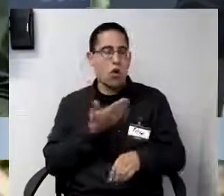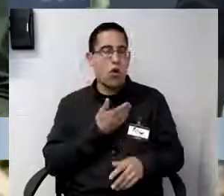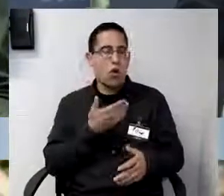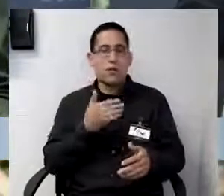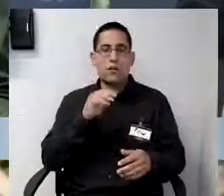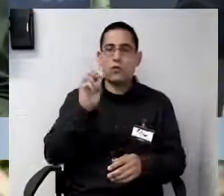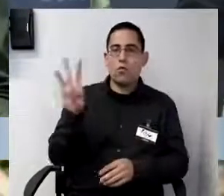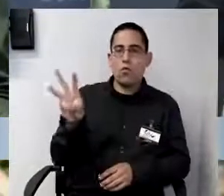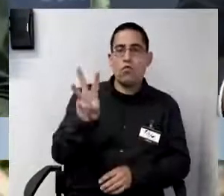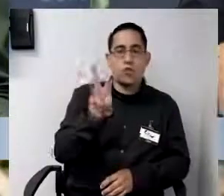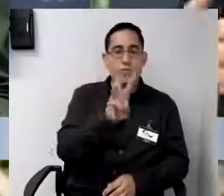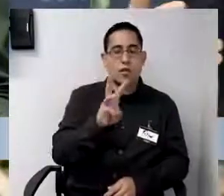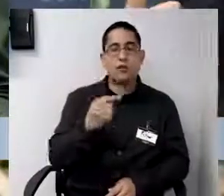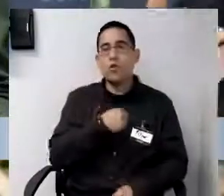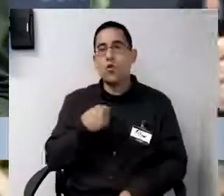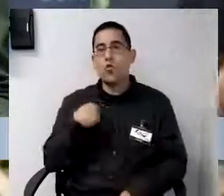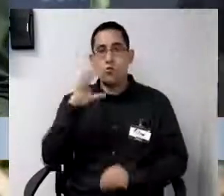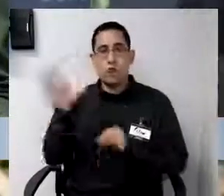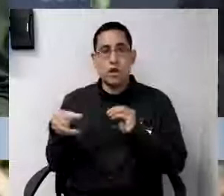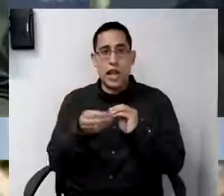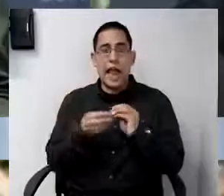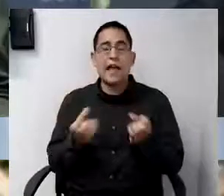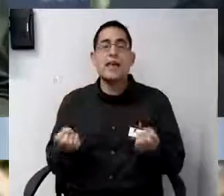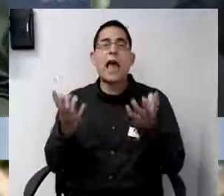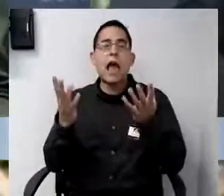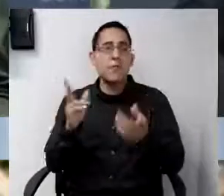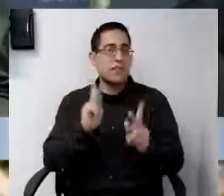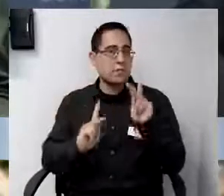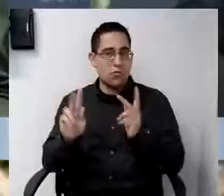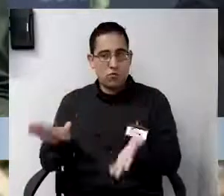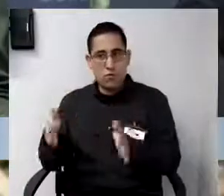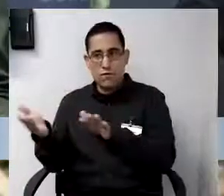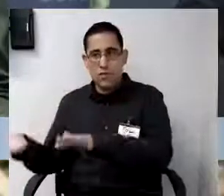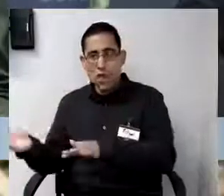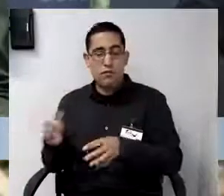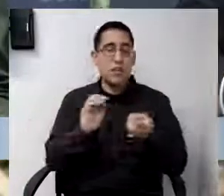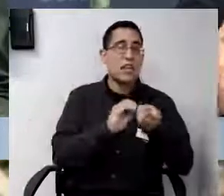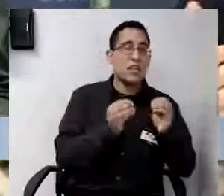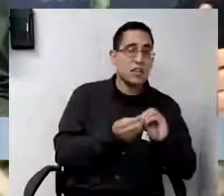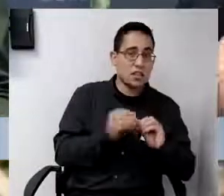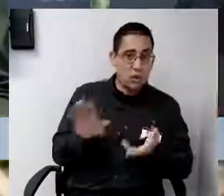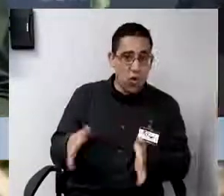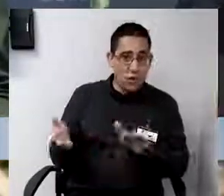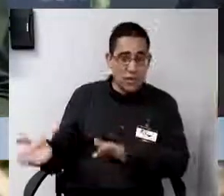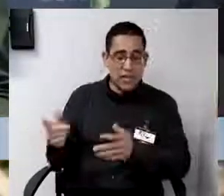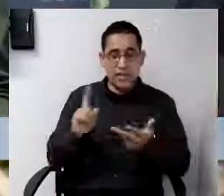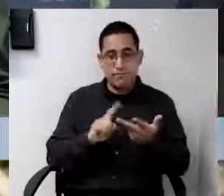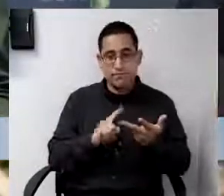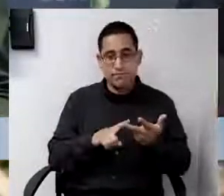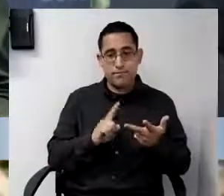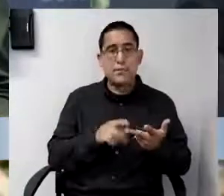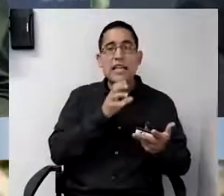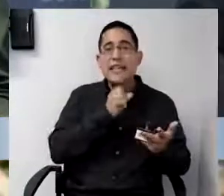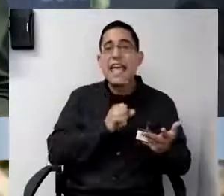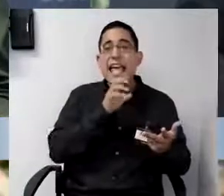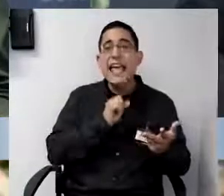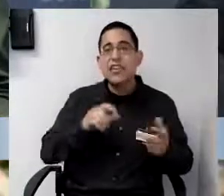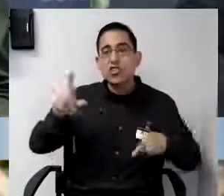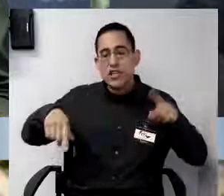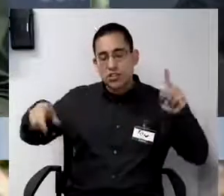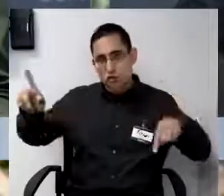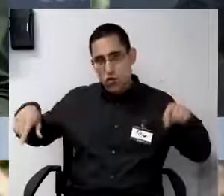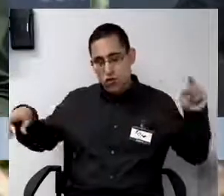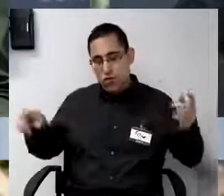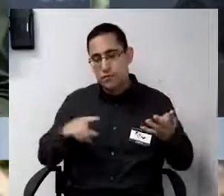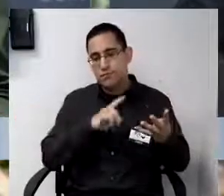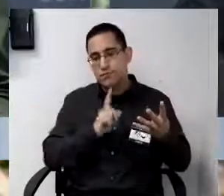to add to it are, we're going to add deaths, we're going to add the number of deaths, the age distribution of the deaths, and the